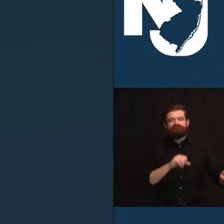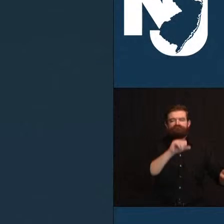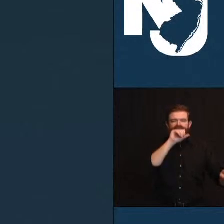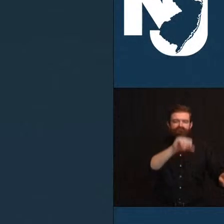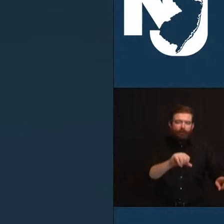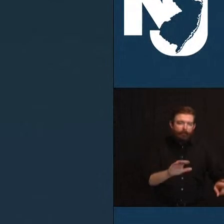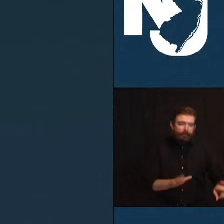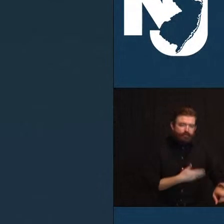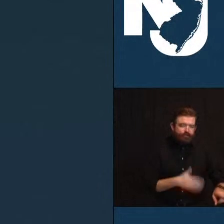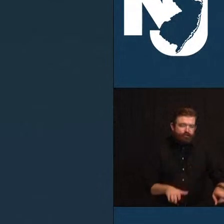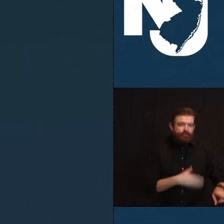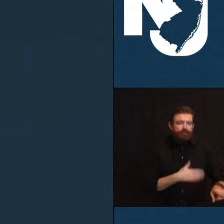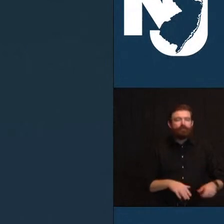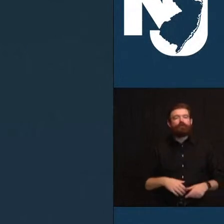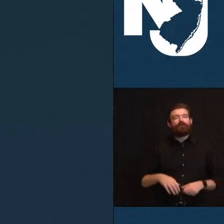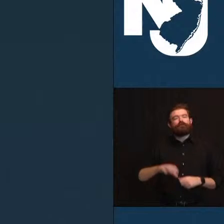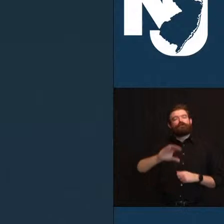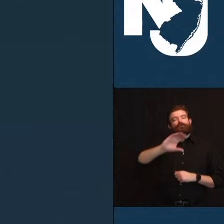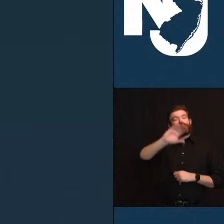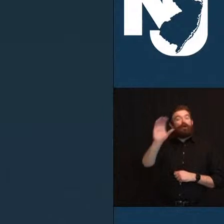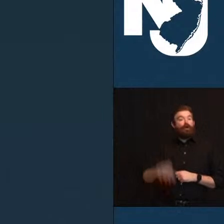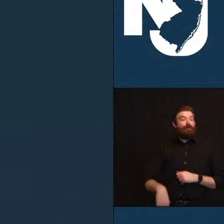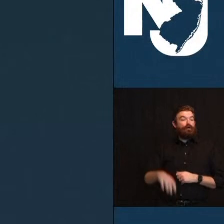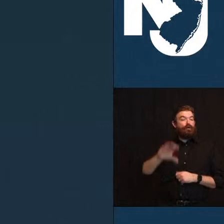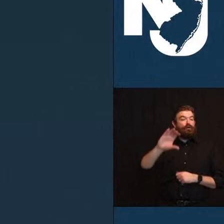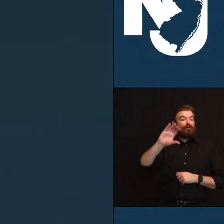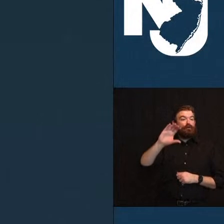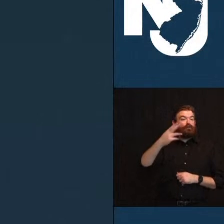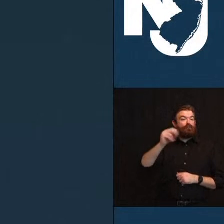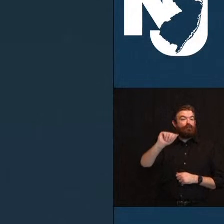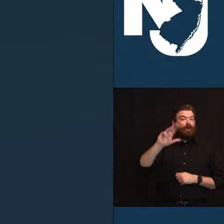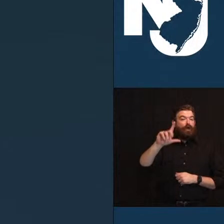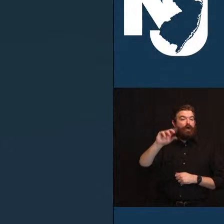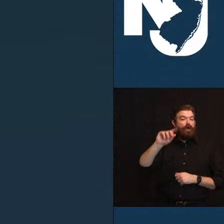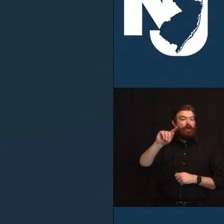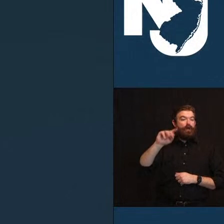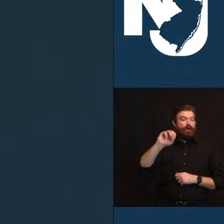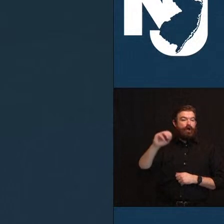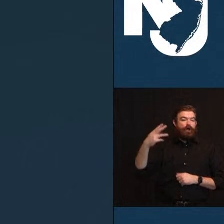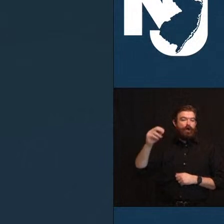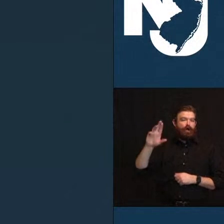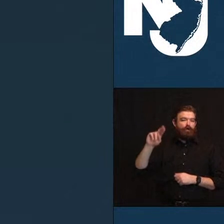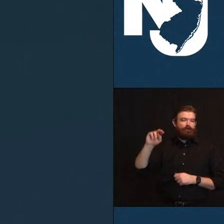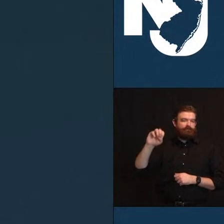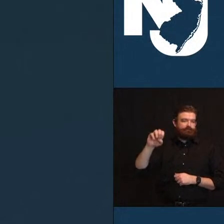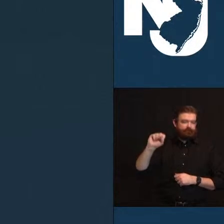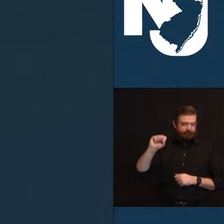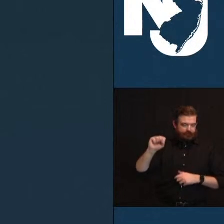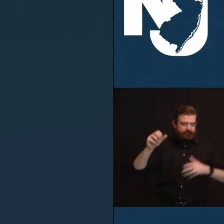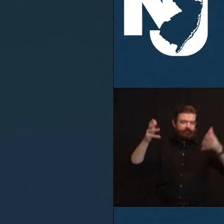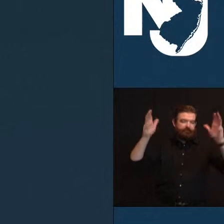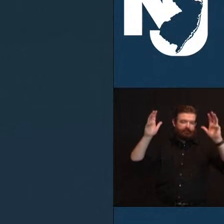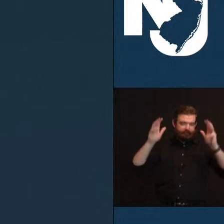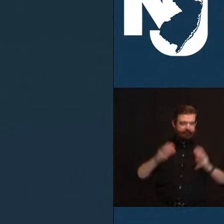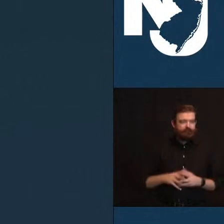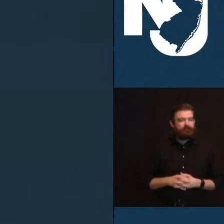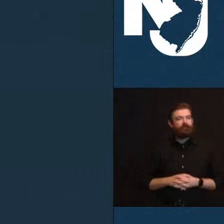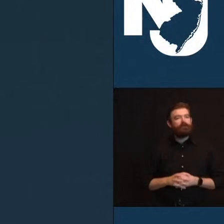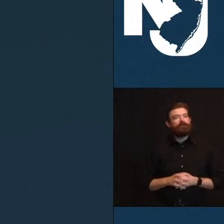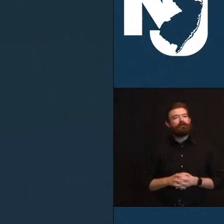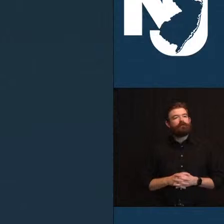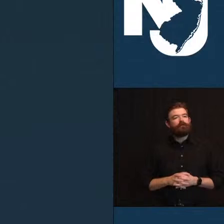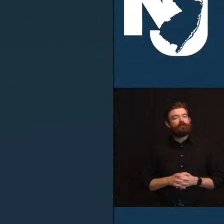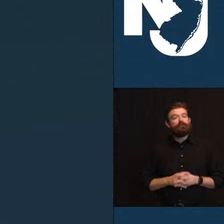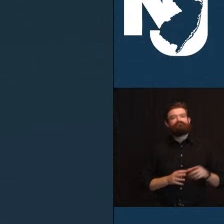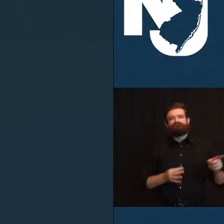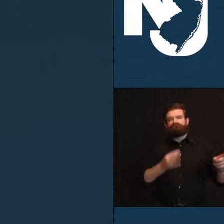Hornets basketball, owned by none other than MJ himself, Michael Jordan, and for his uncanny abilities when it came to trivia, which earned him